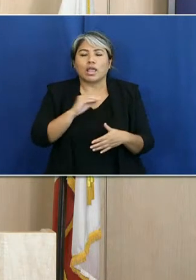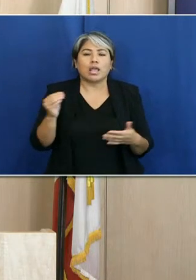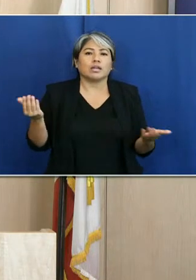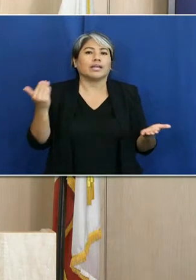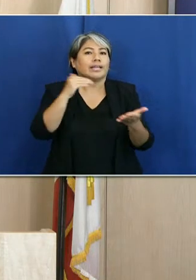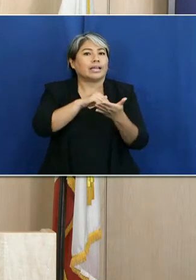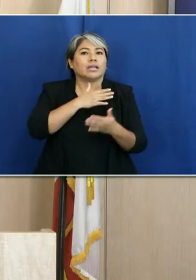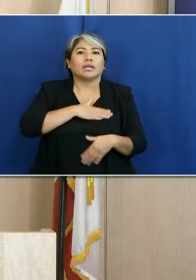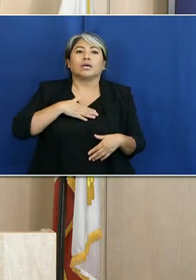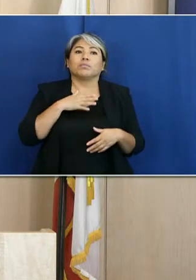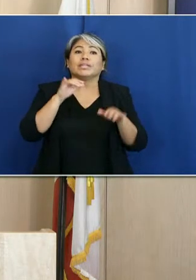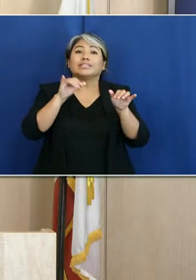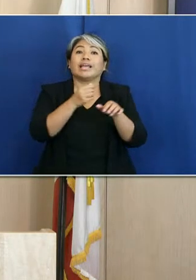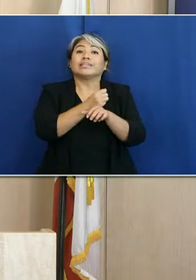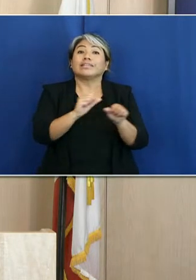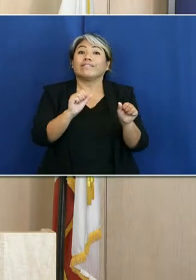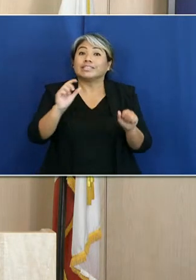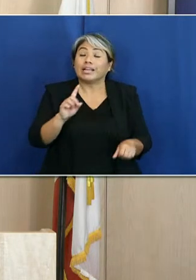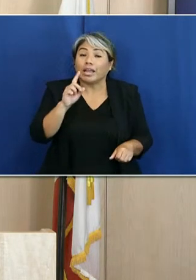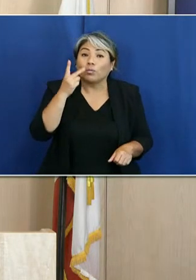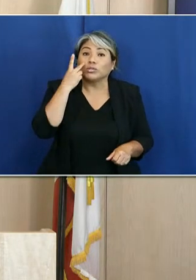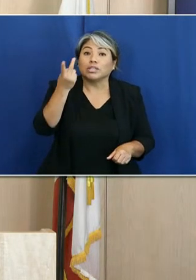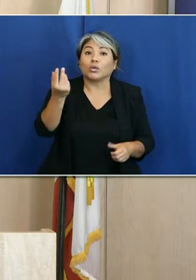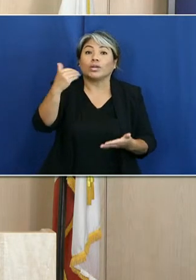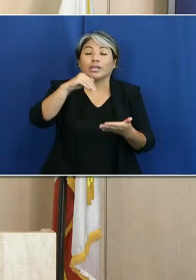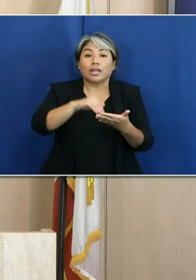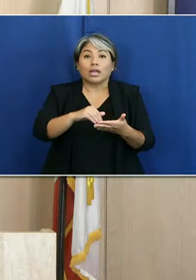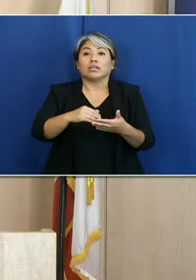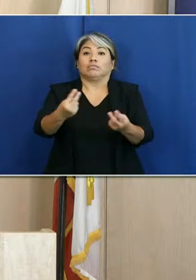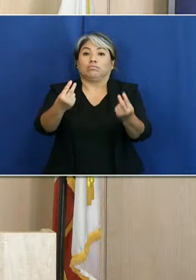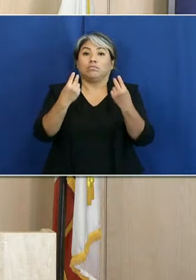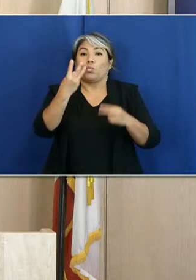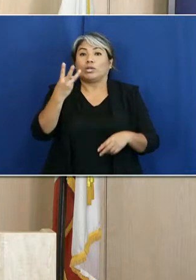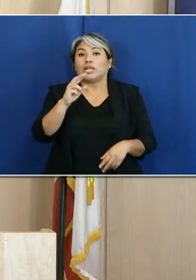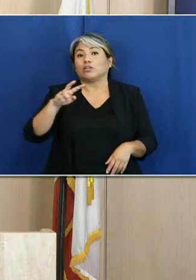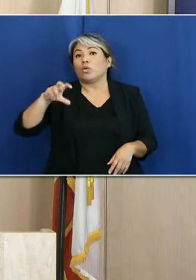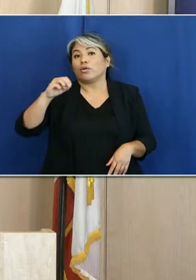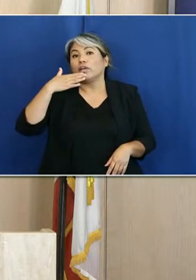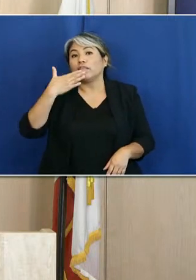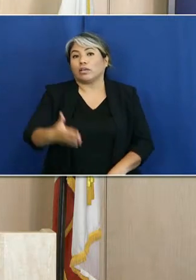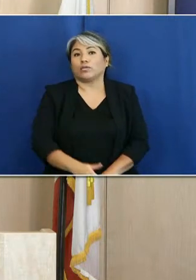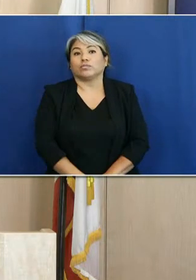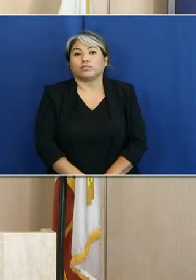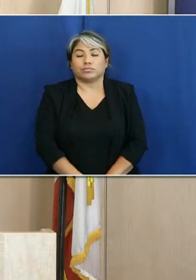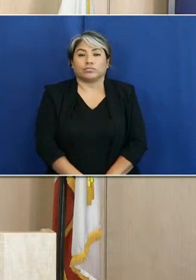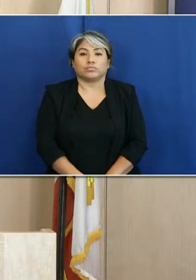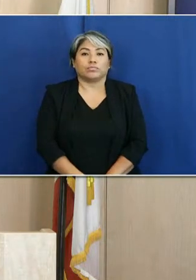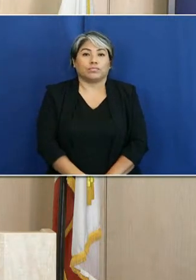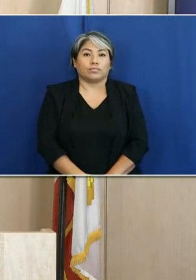And again, please stay safe, San Diego. We'll see you back here on Wednesday at 2:30. Thank you.